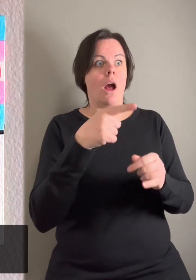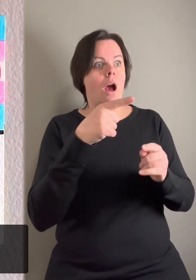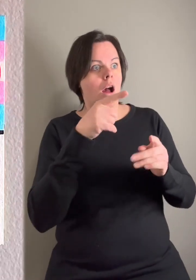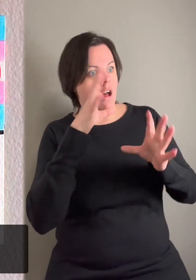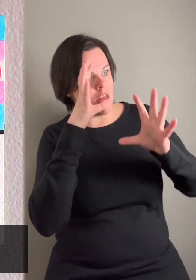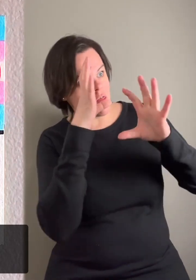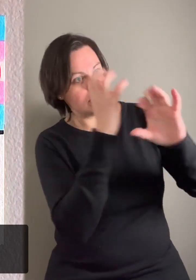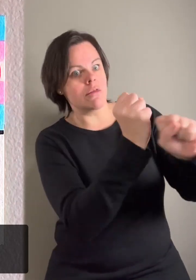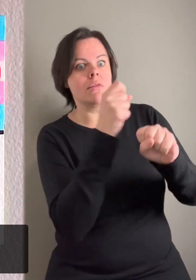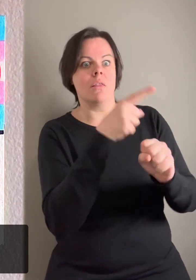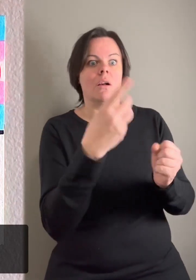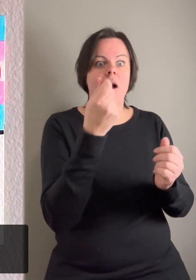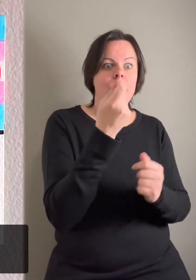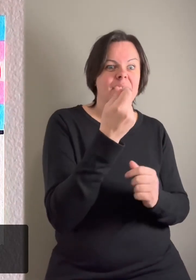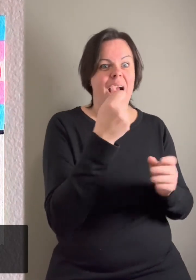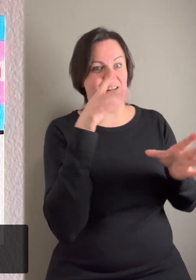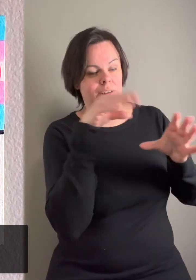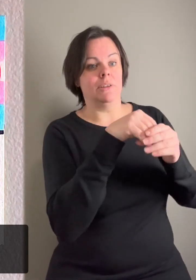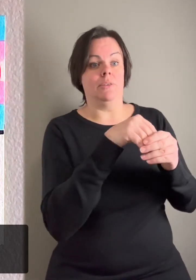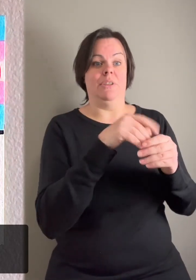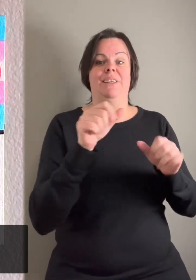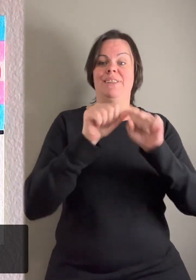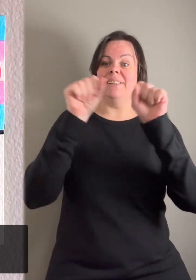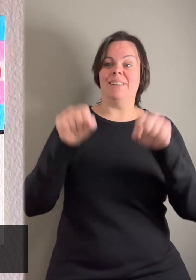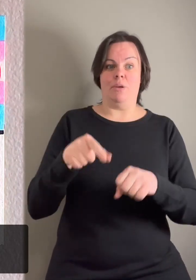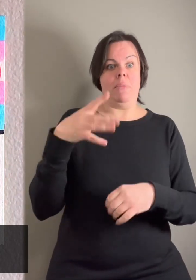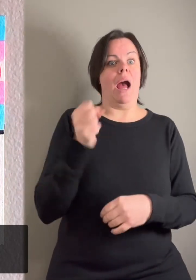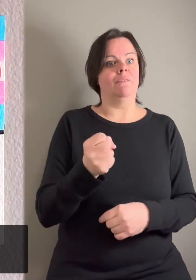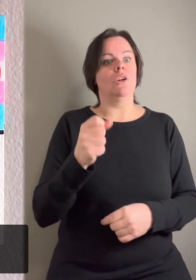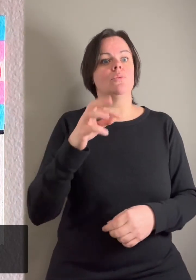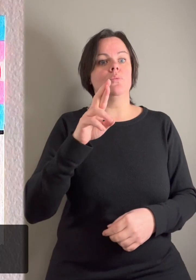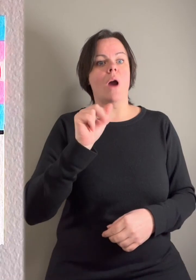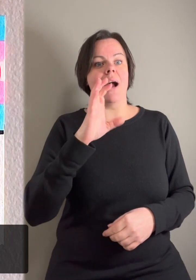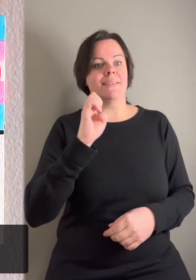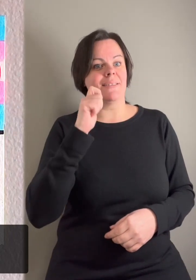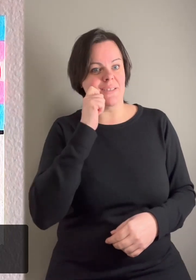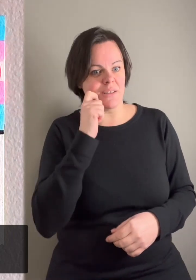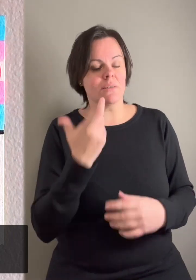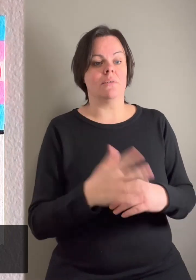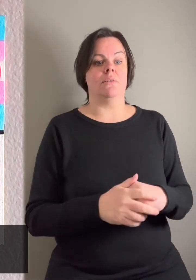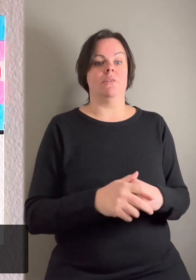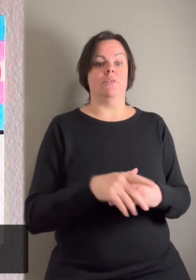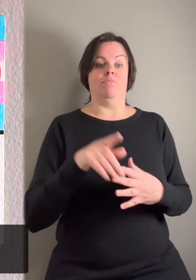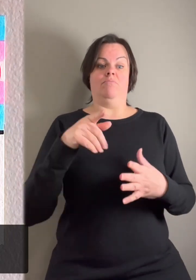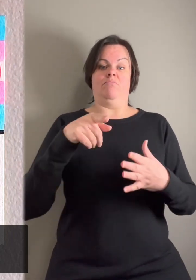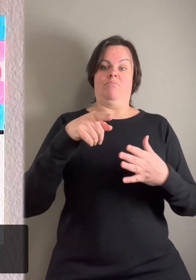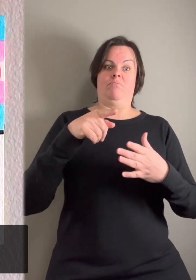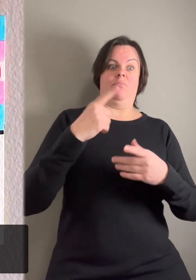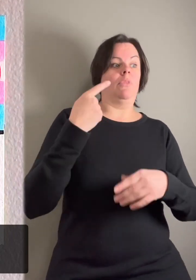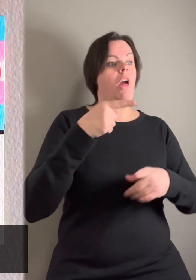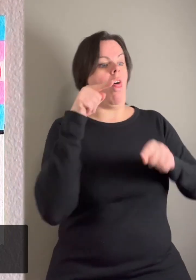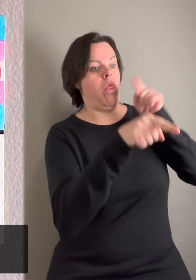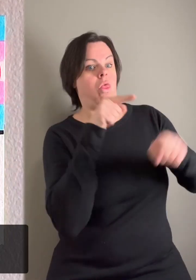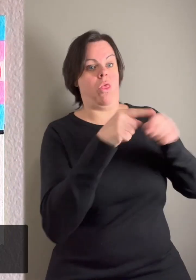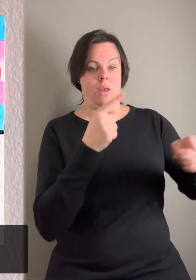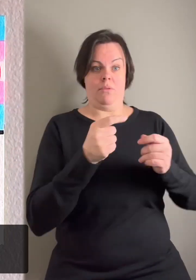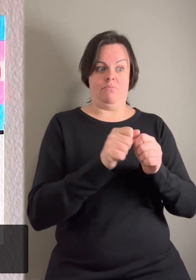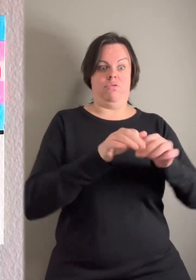ableism and capitalist-oriented institutions, and systemic racism and